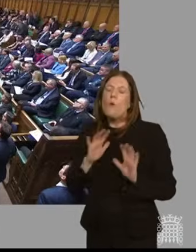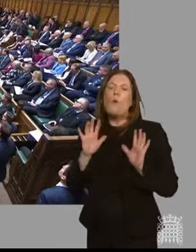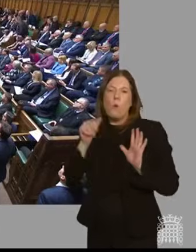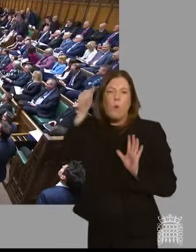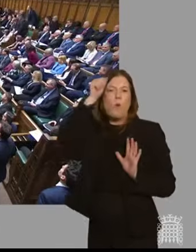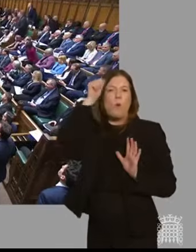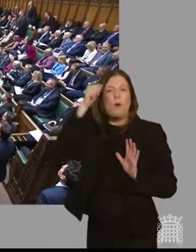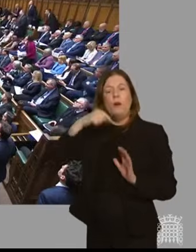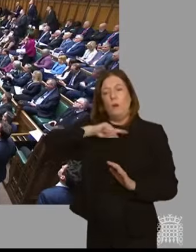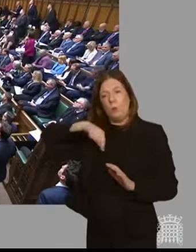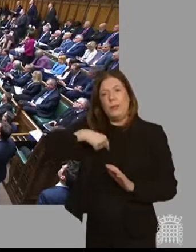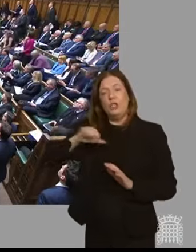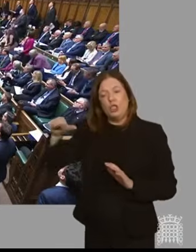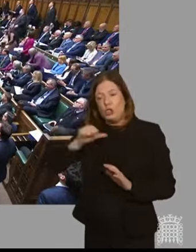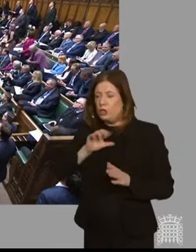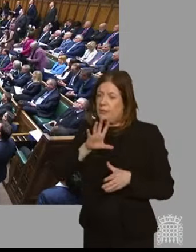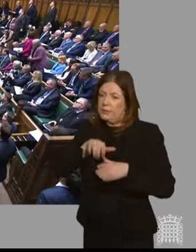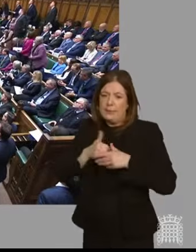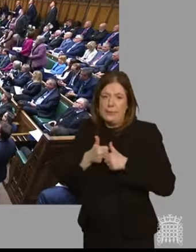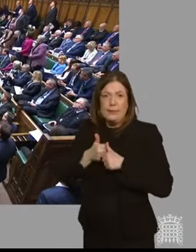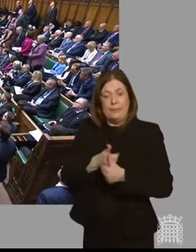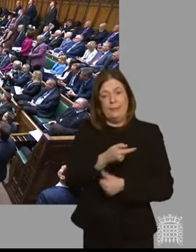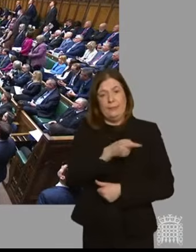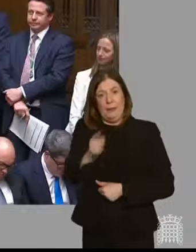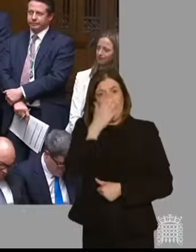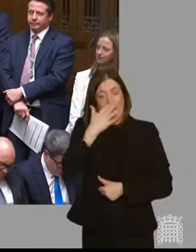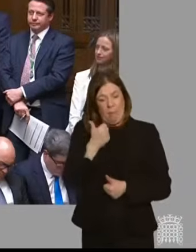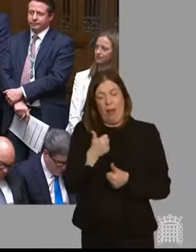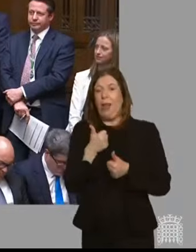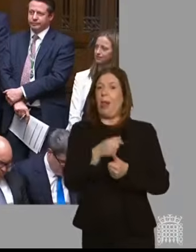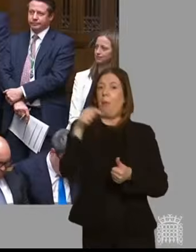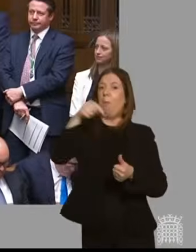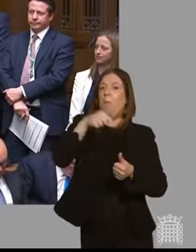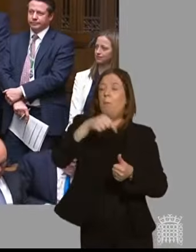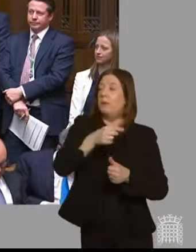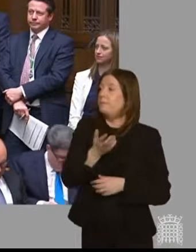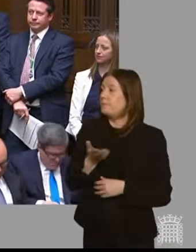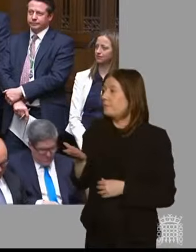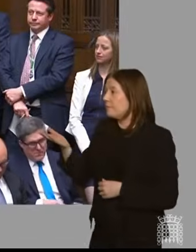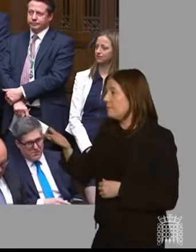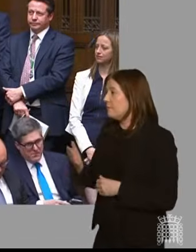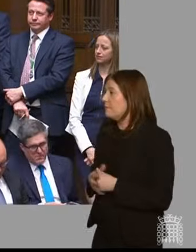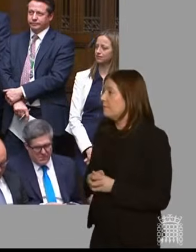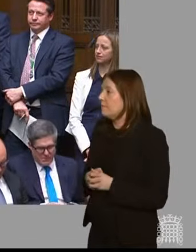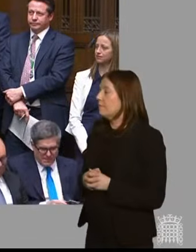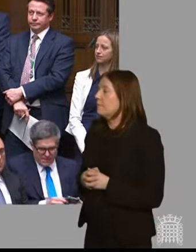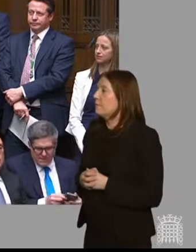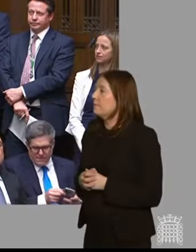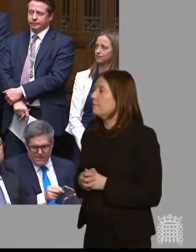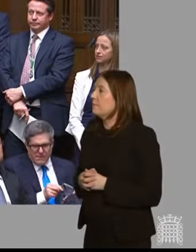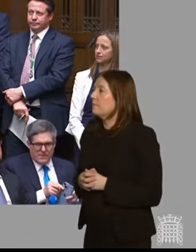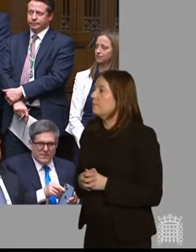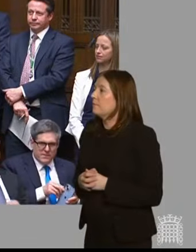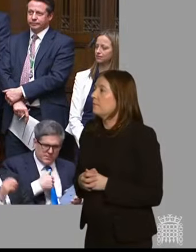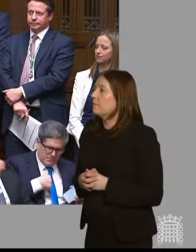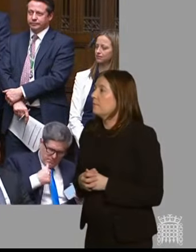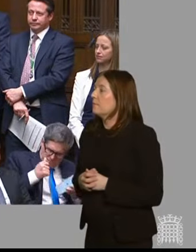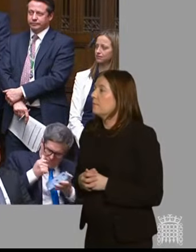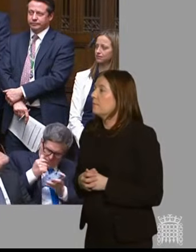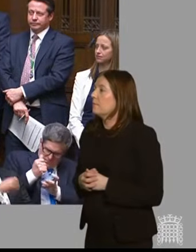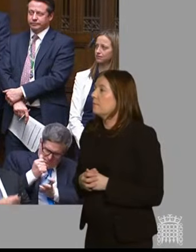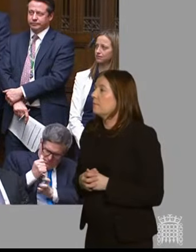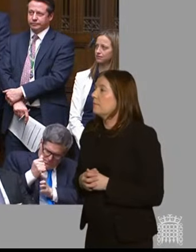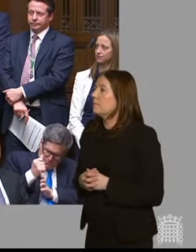deserve. Dr. Jamie Wallace. Thank you, Mr. Speaker. I'm sure we're all proud of the open government we have, the availability of